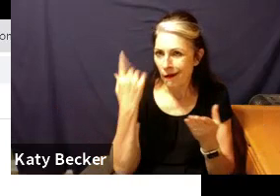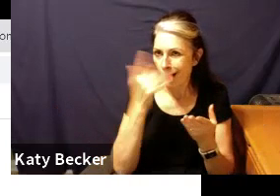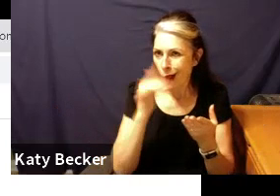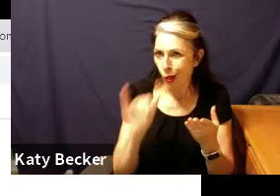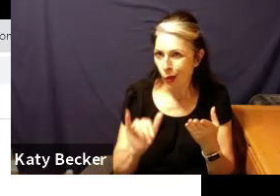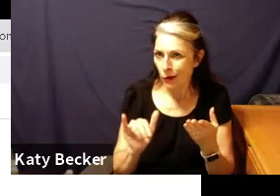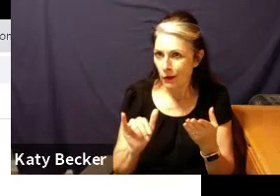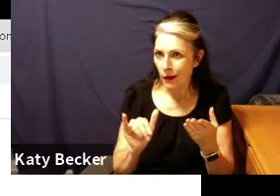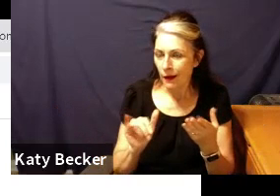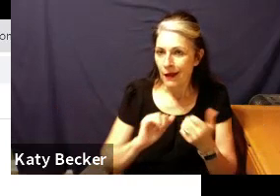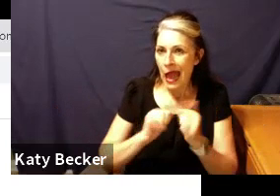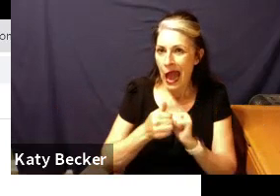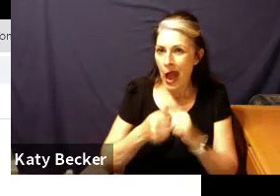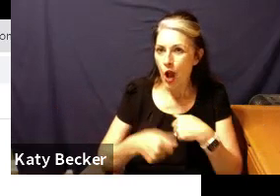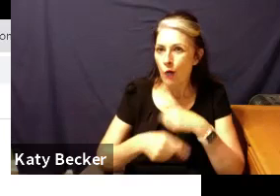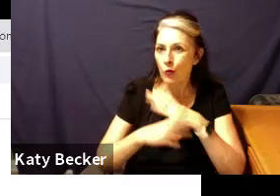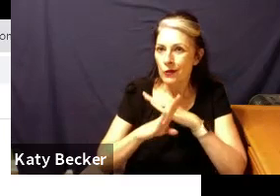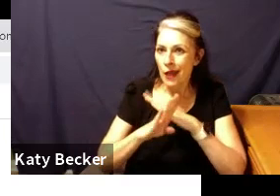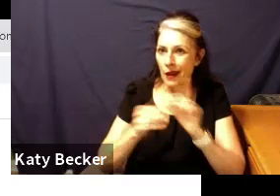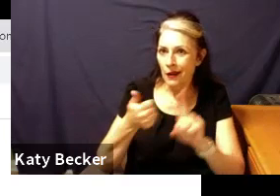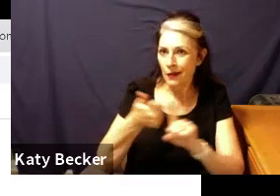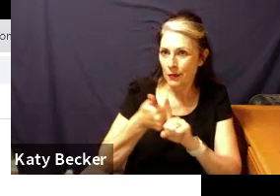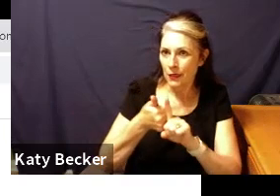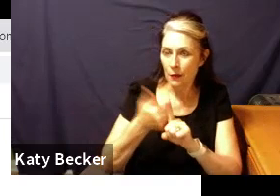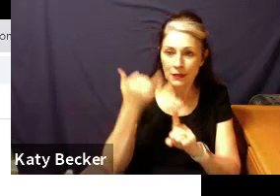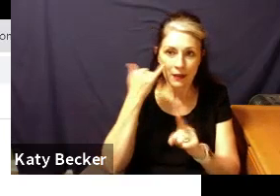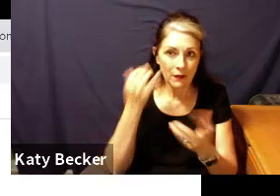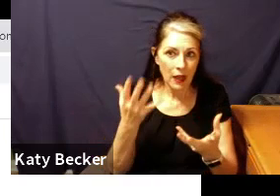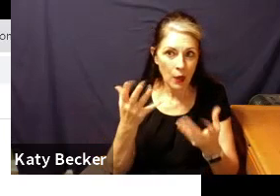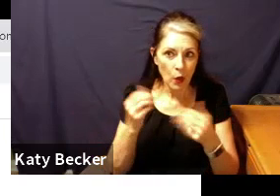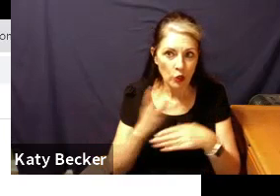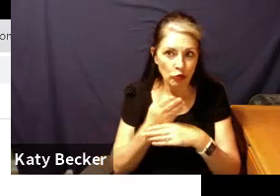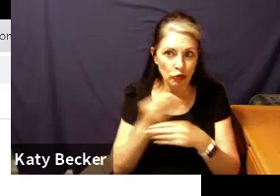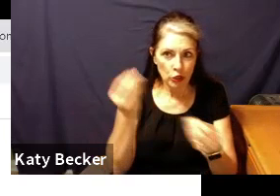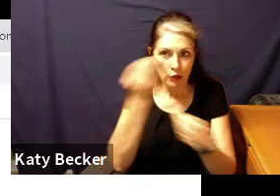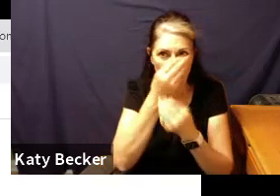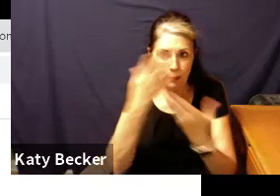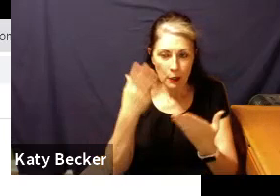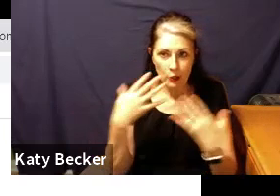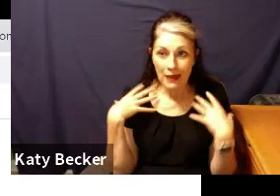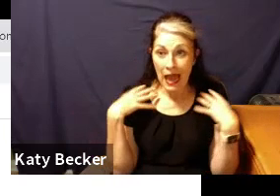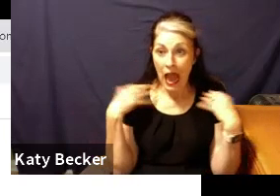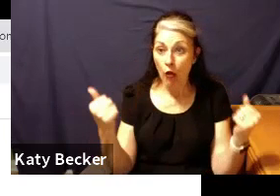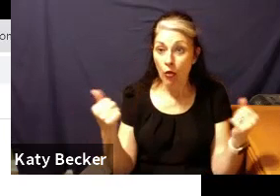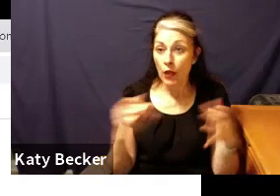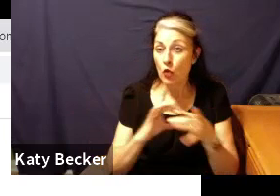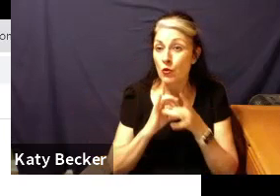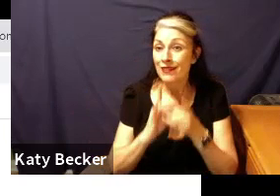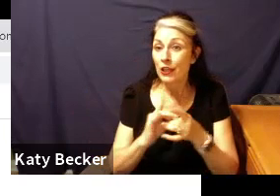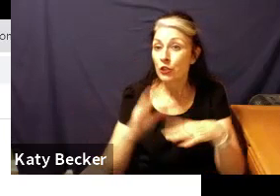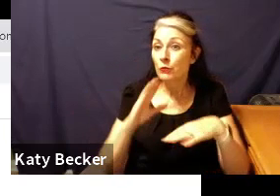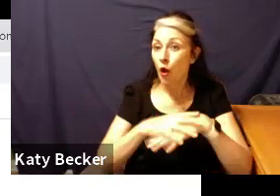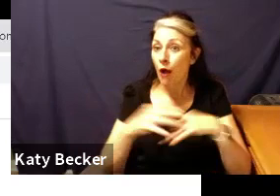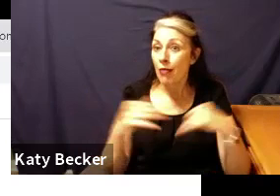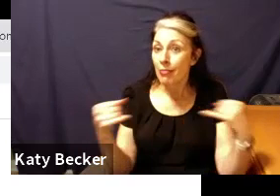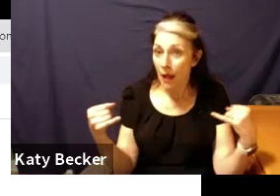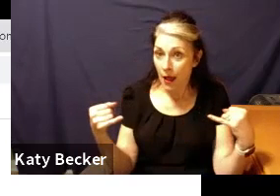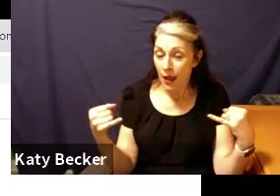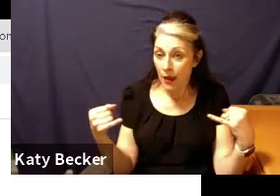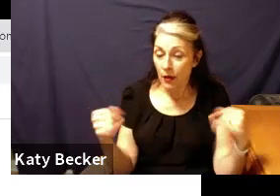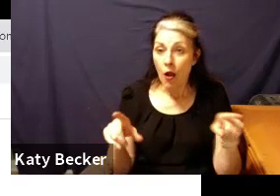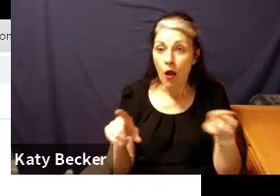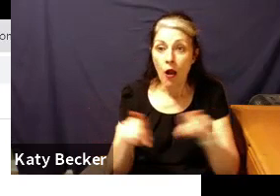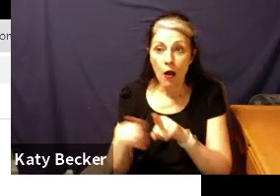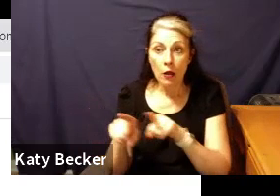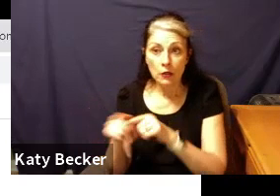they can protect themselves when they want to share information and have those healthy relationships online. We also